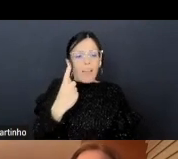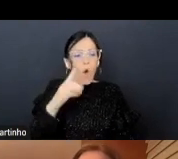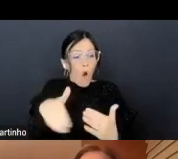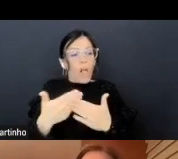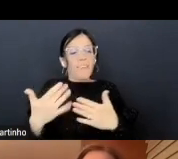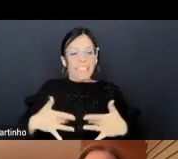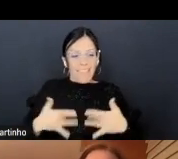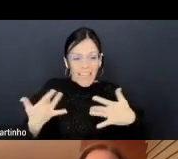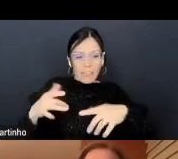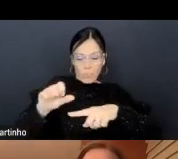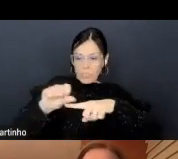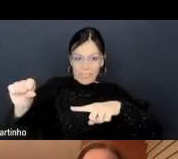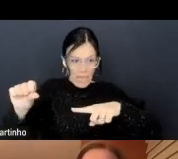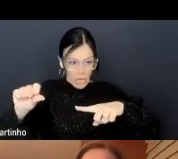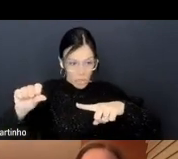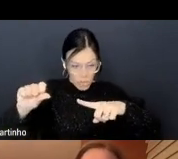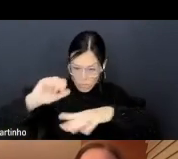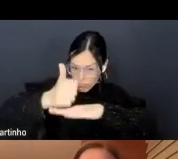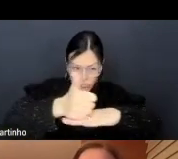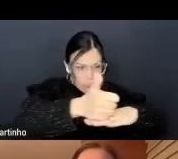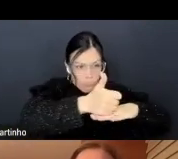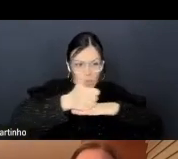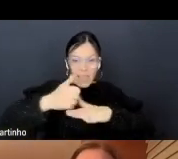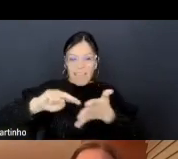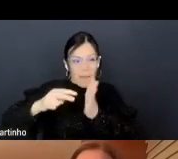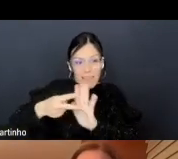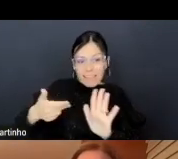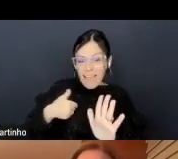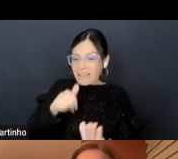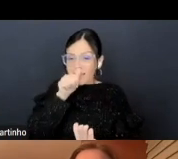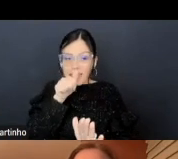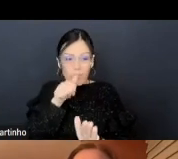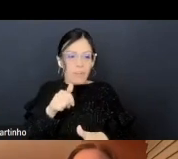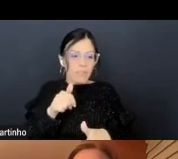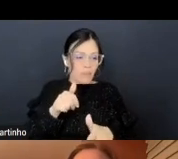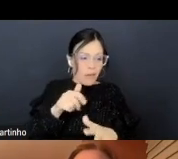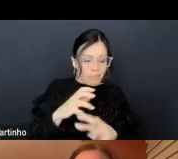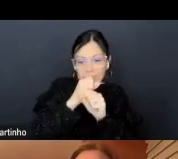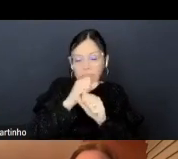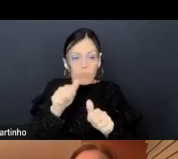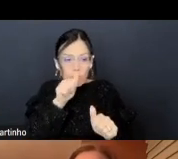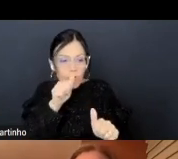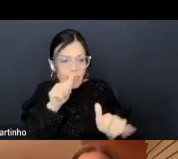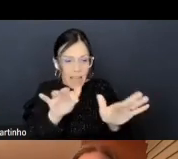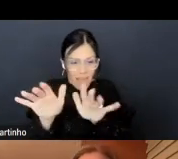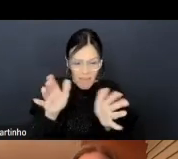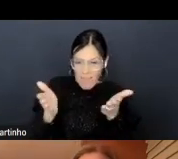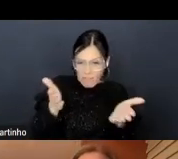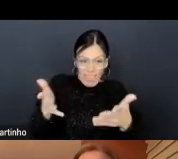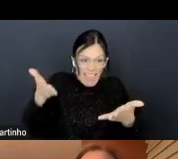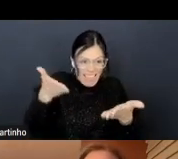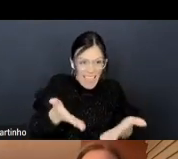it would require the coordination of secret service close confidants and the press